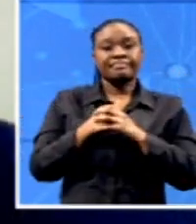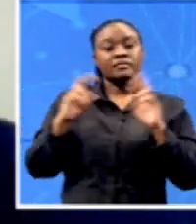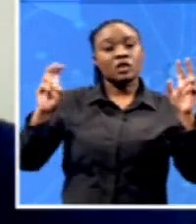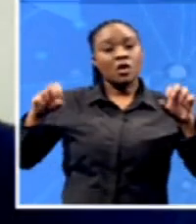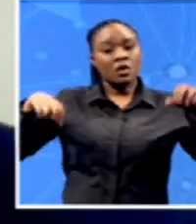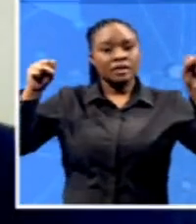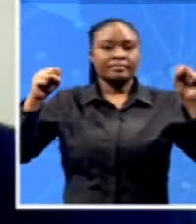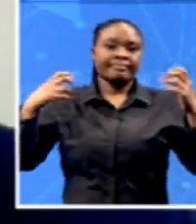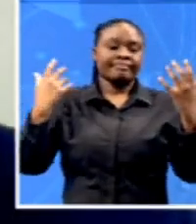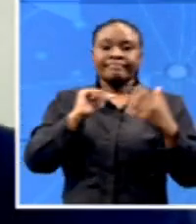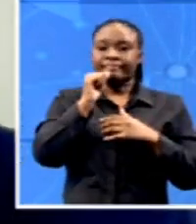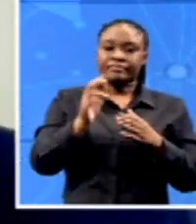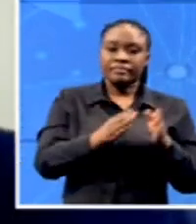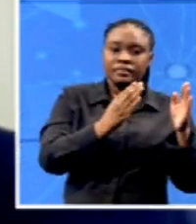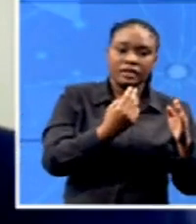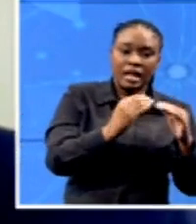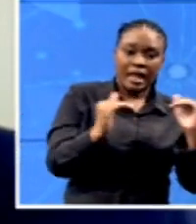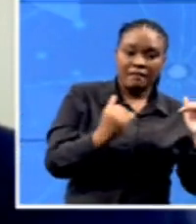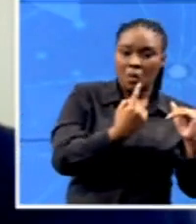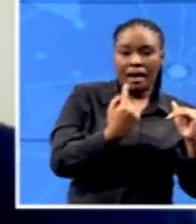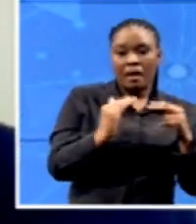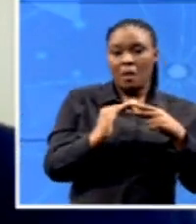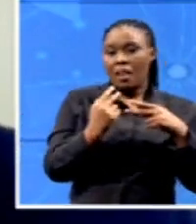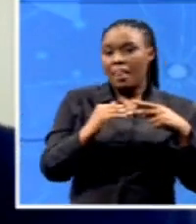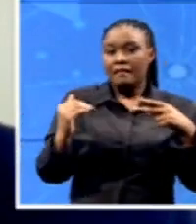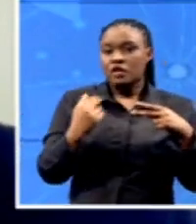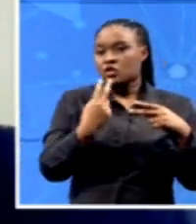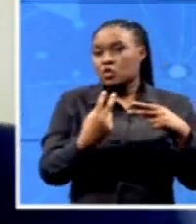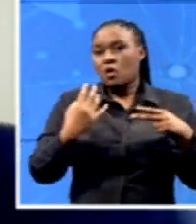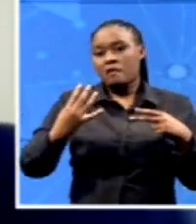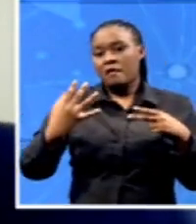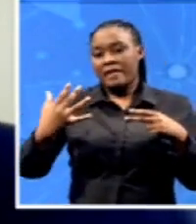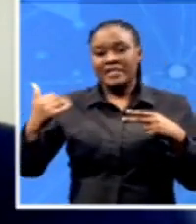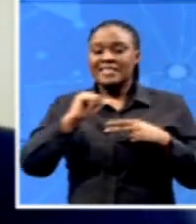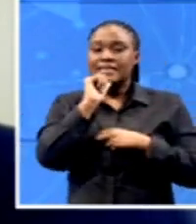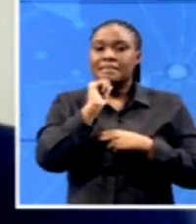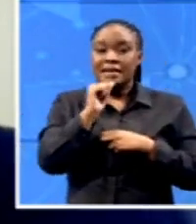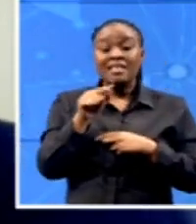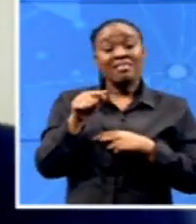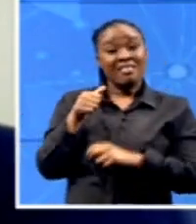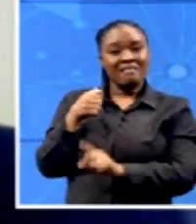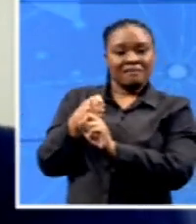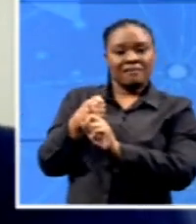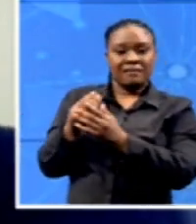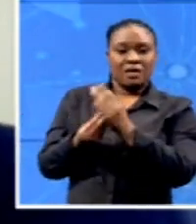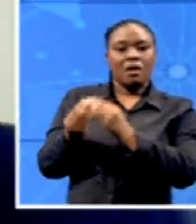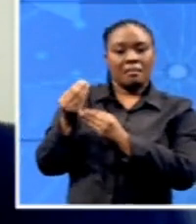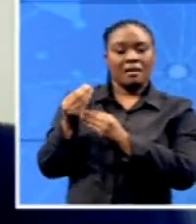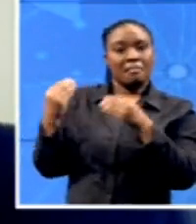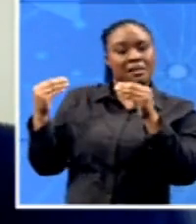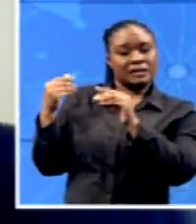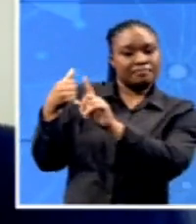a disruption to the economy and a daily cost to doing business